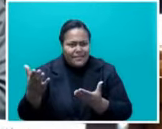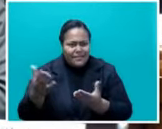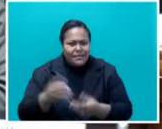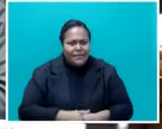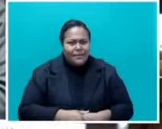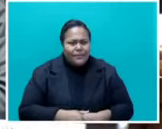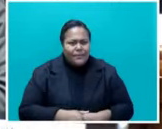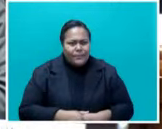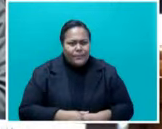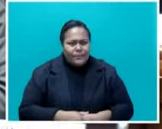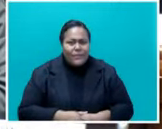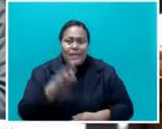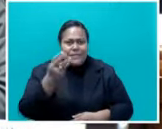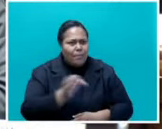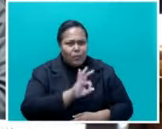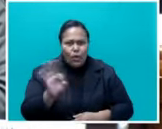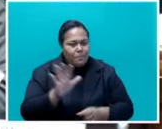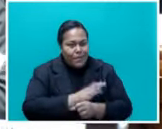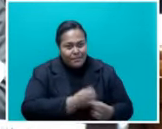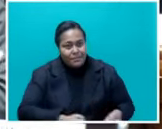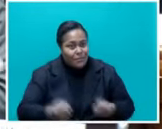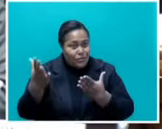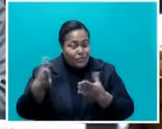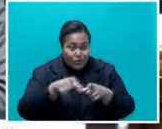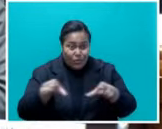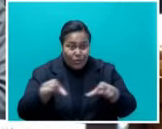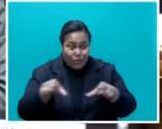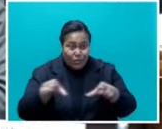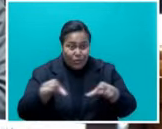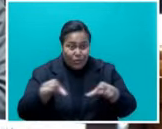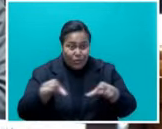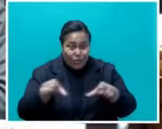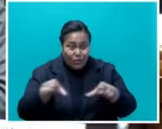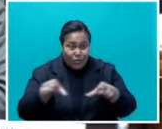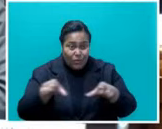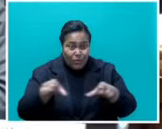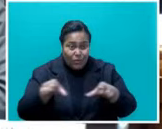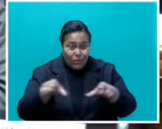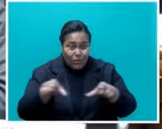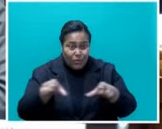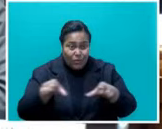submissions made to the court, and the Court of Disputed Returns, as we all know, Mr. Speaker,